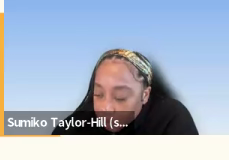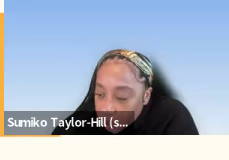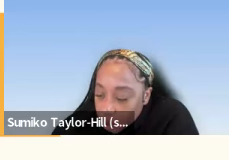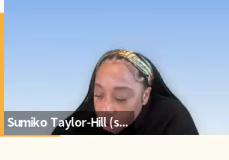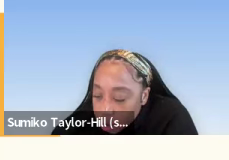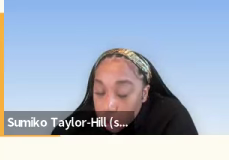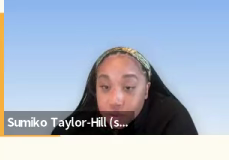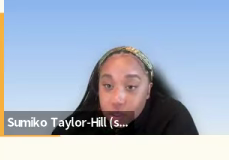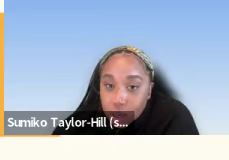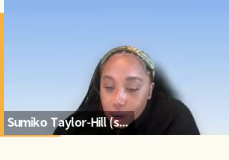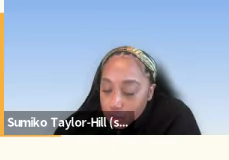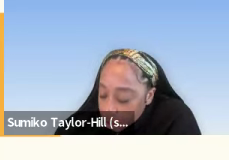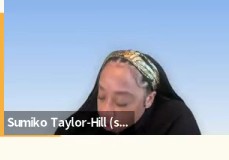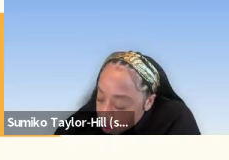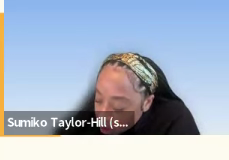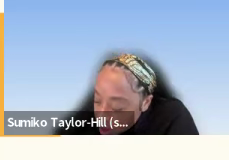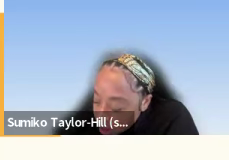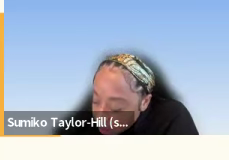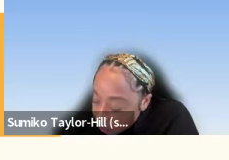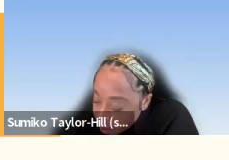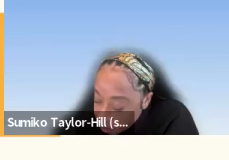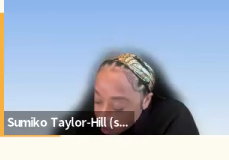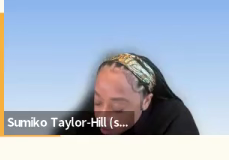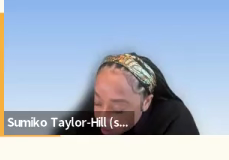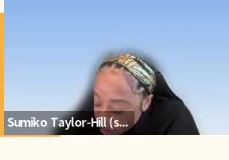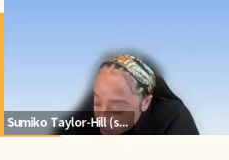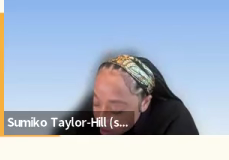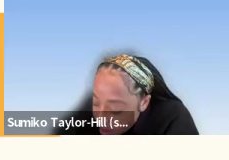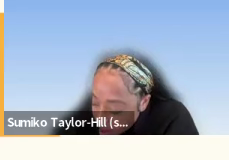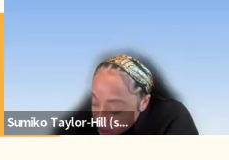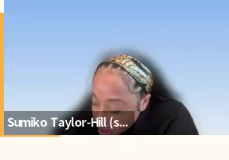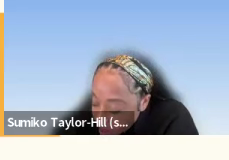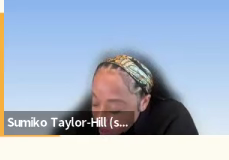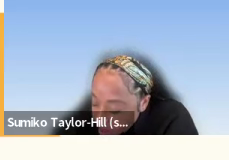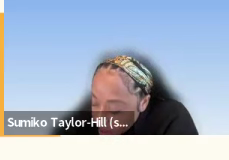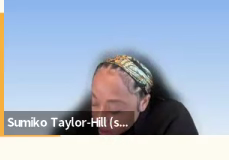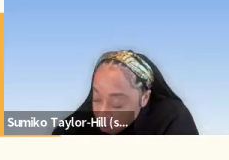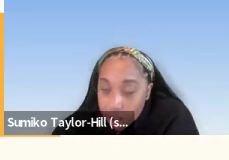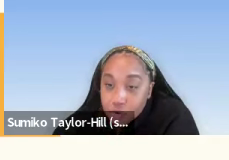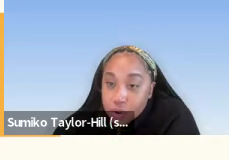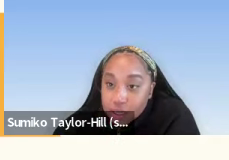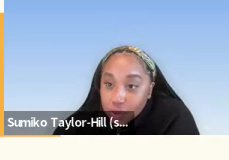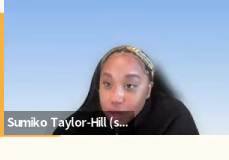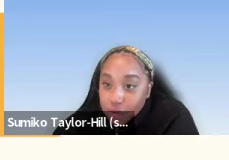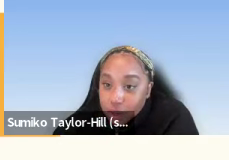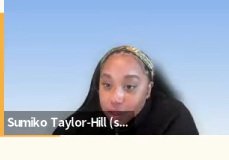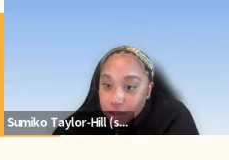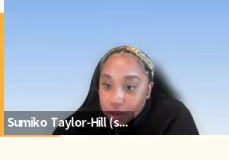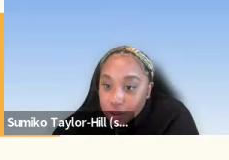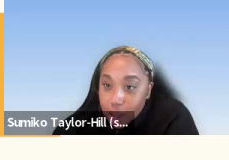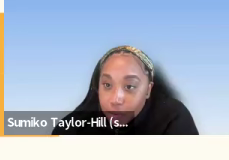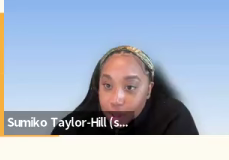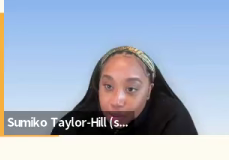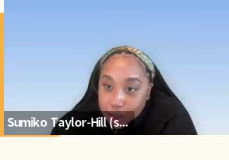you uplifting the services that harm reduction entail, and also highlighting that, not everyone is in recovery.